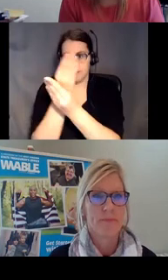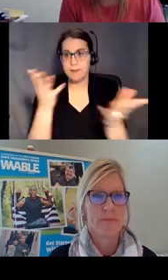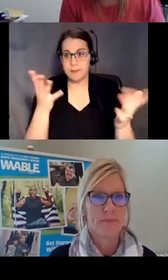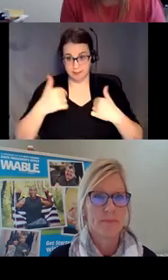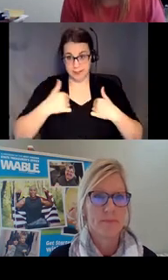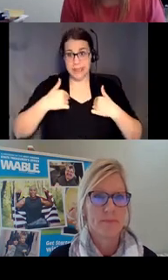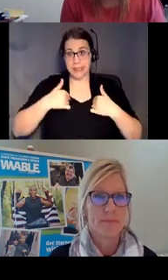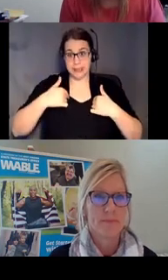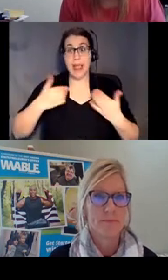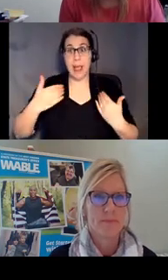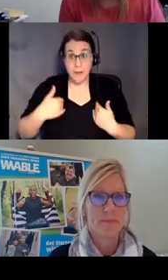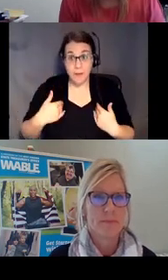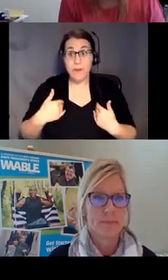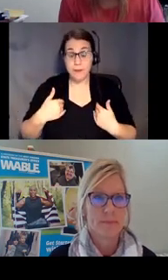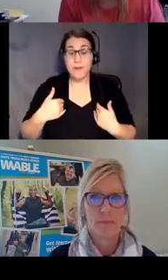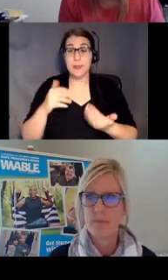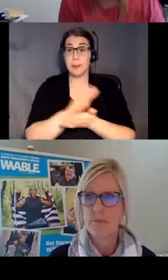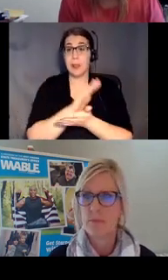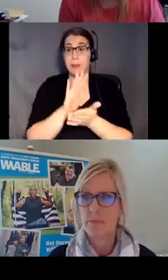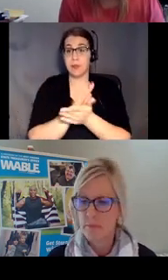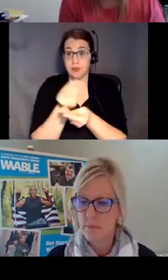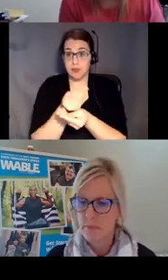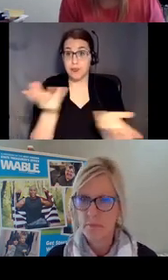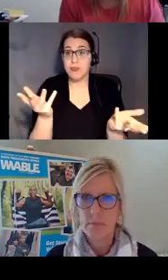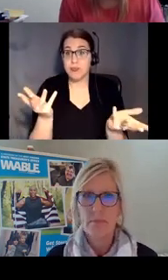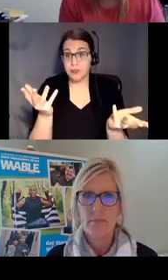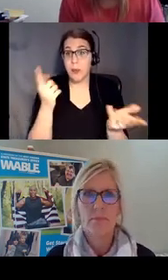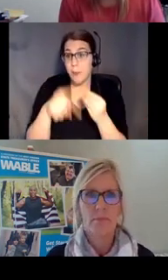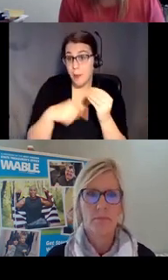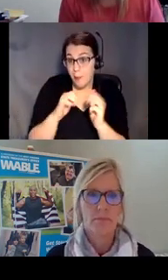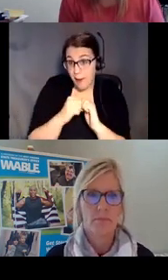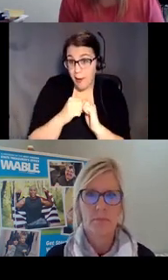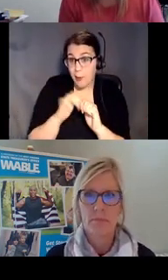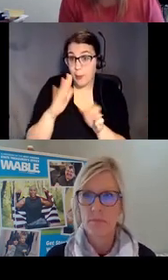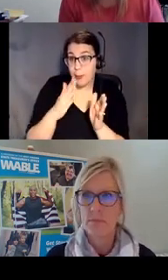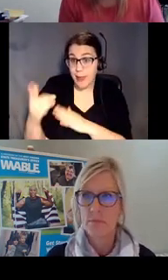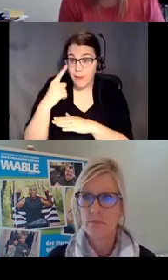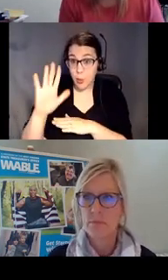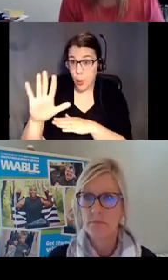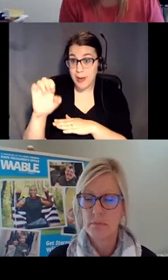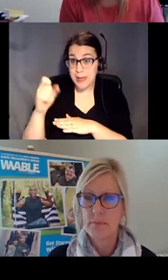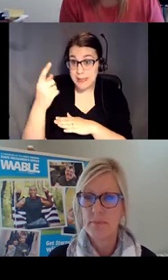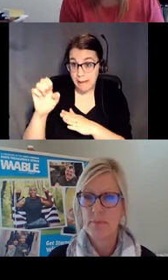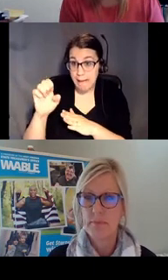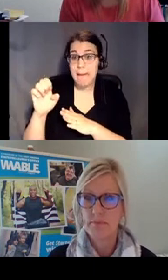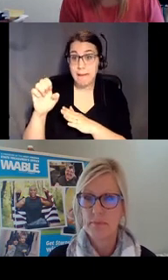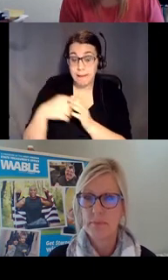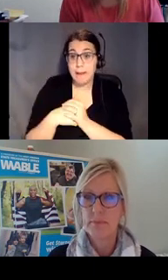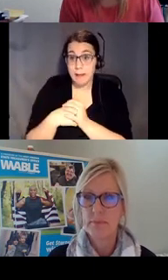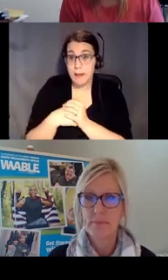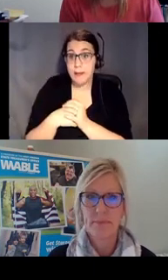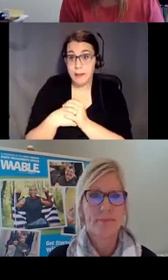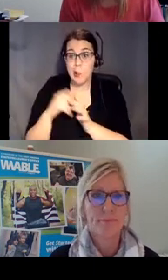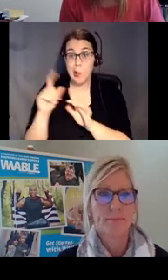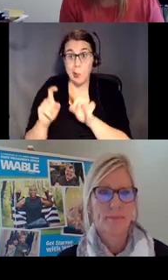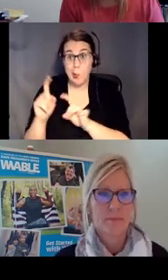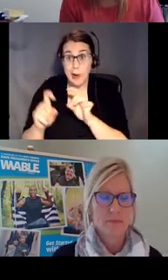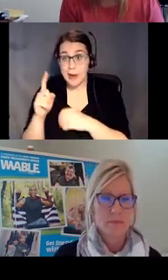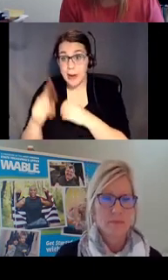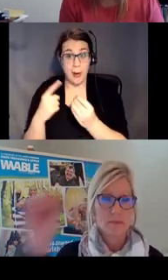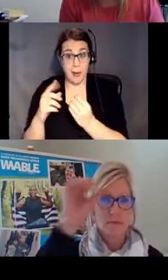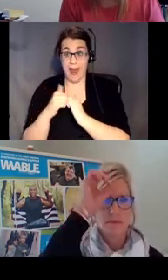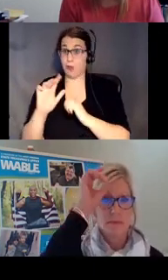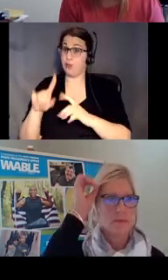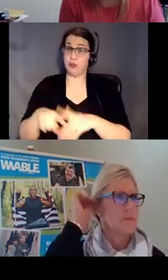have some general handouts on estate planning and some questionnaires to help you get started with estate planning more quickly and